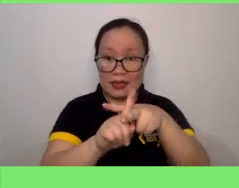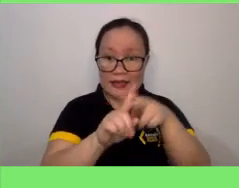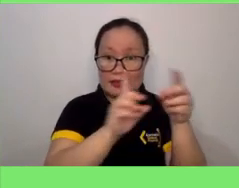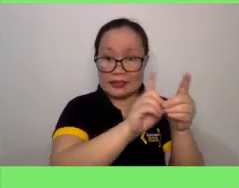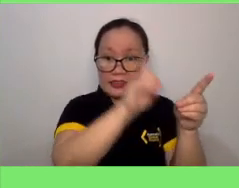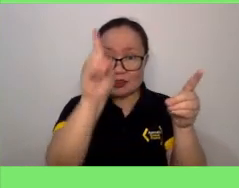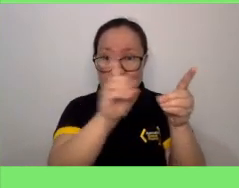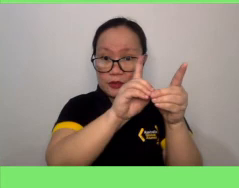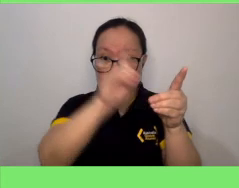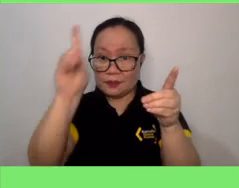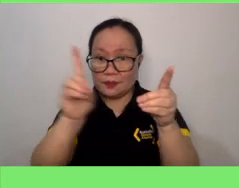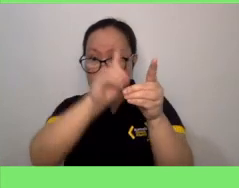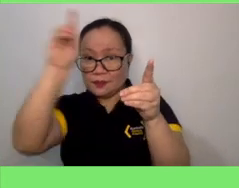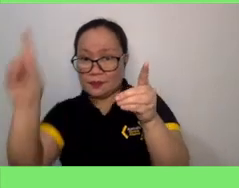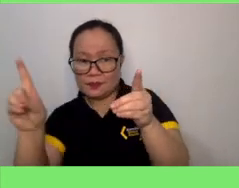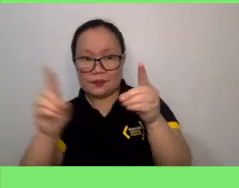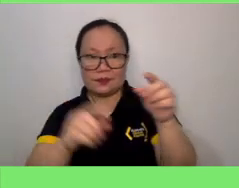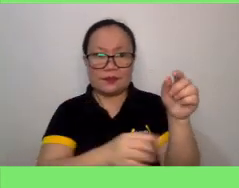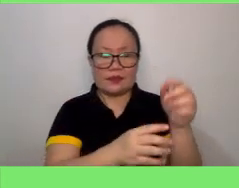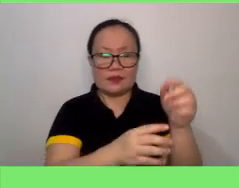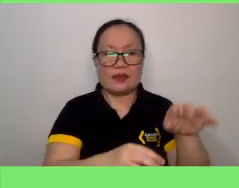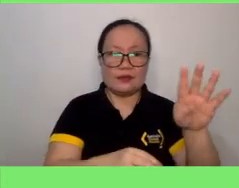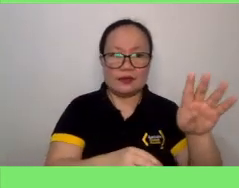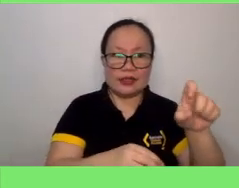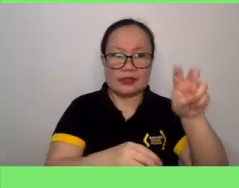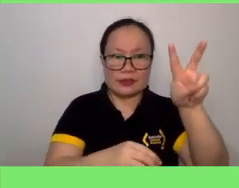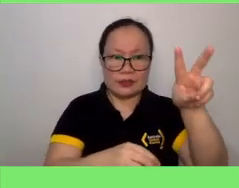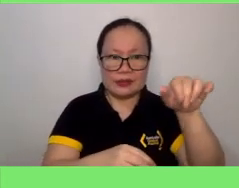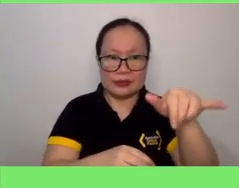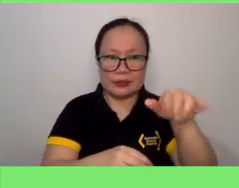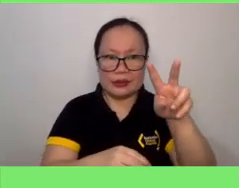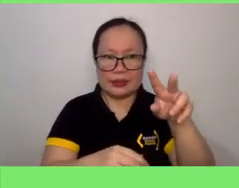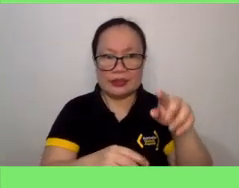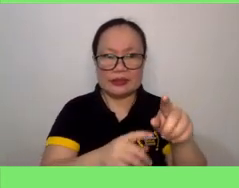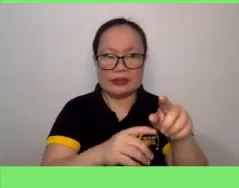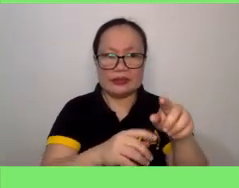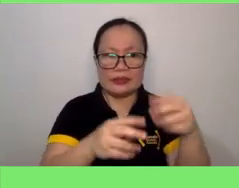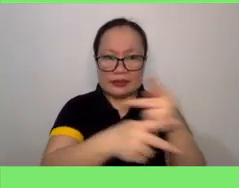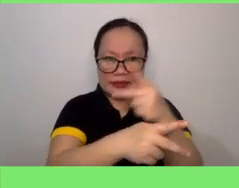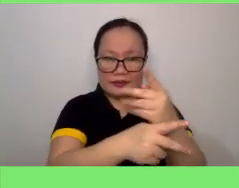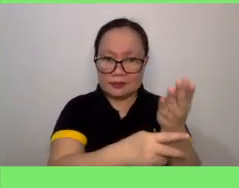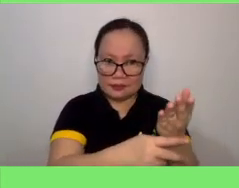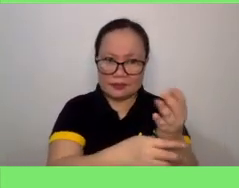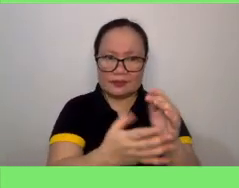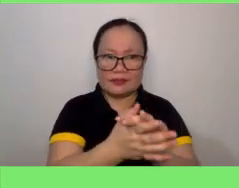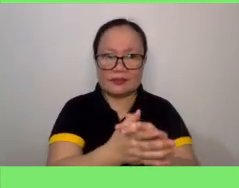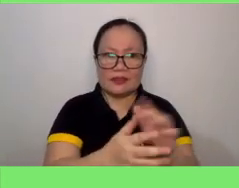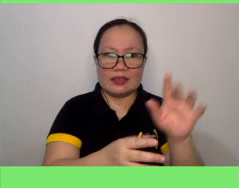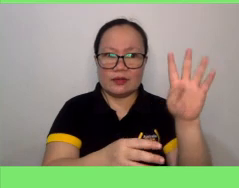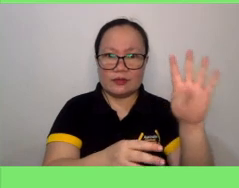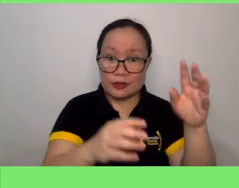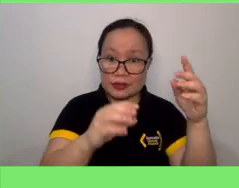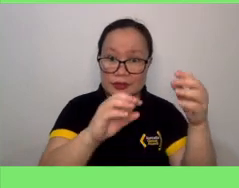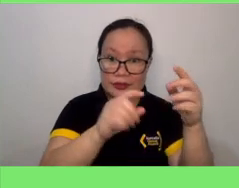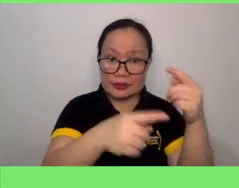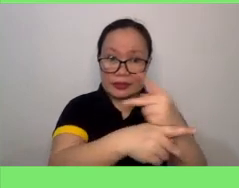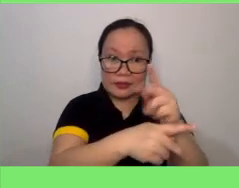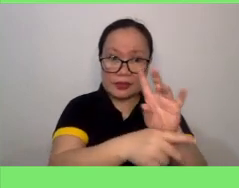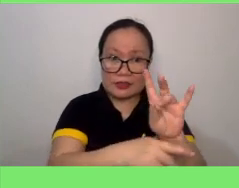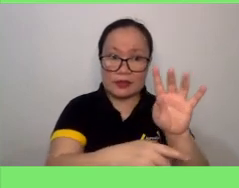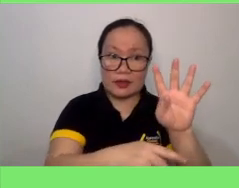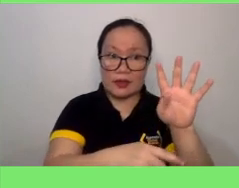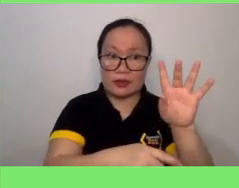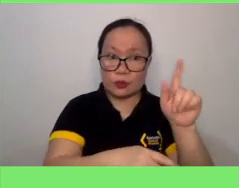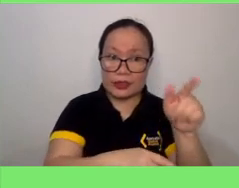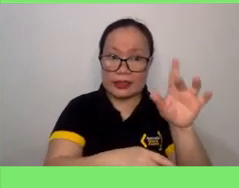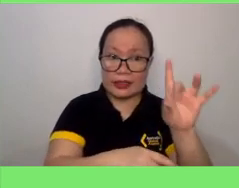medyo mahaba-haba to. So, ito muna. So, 4x squared y times 7xy squared. So, 4 times 7, that